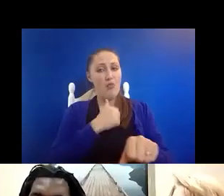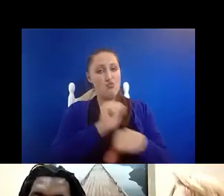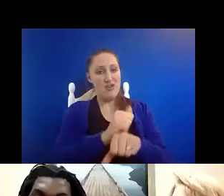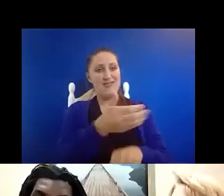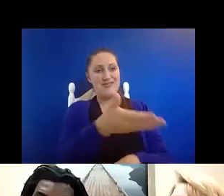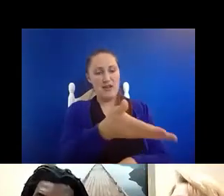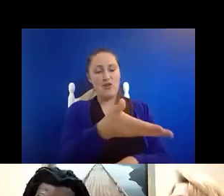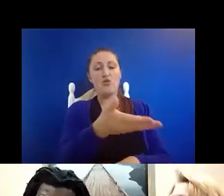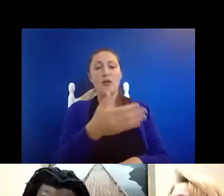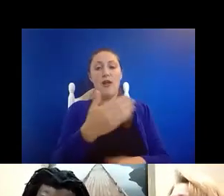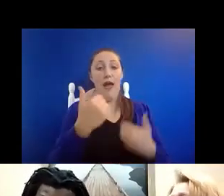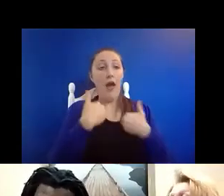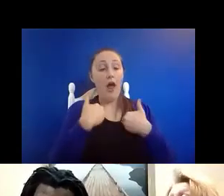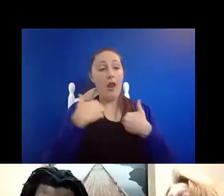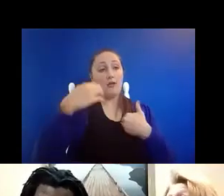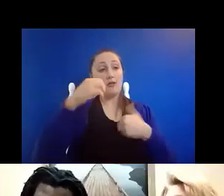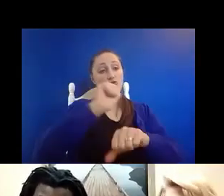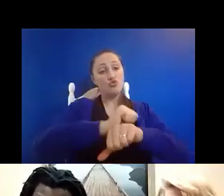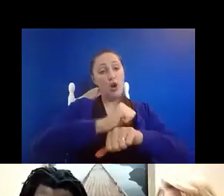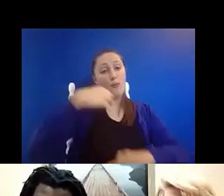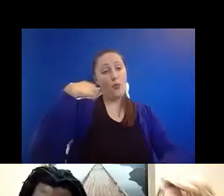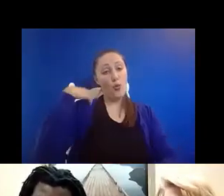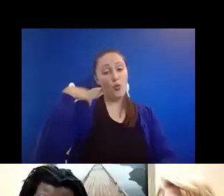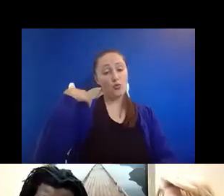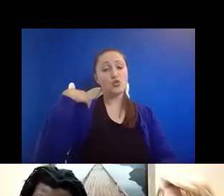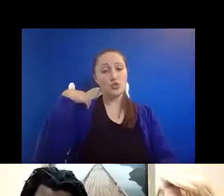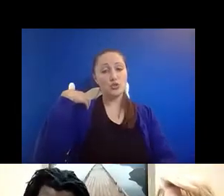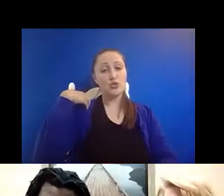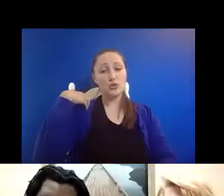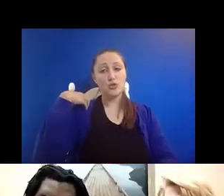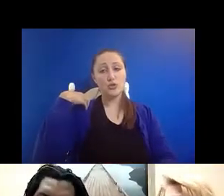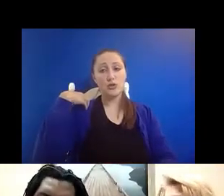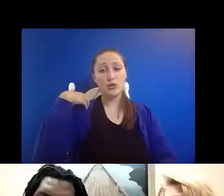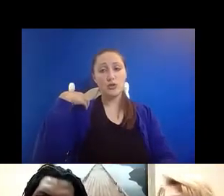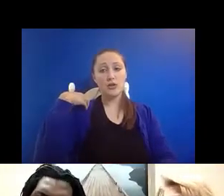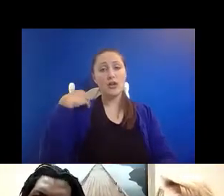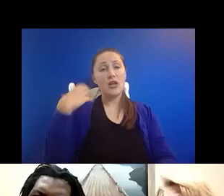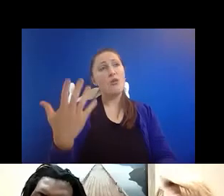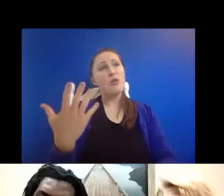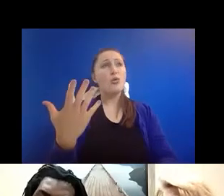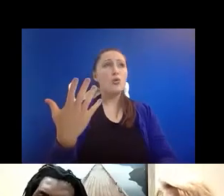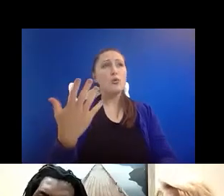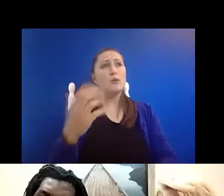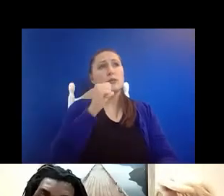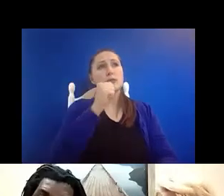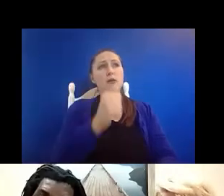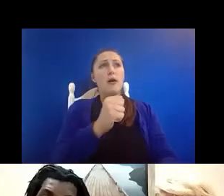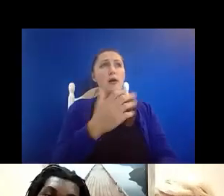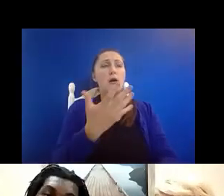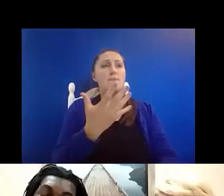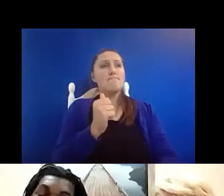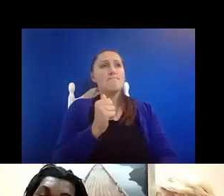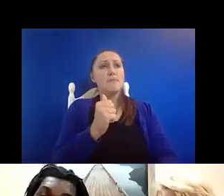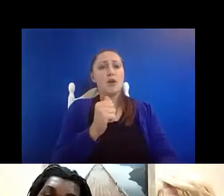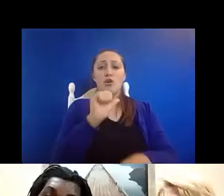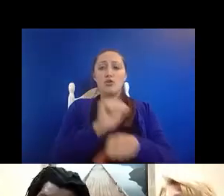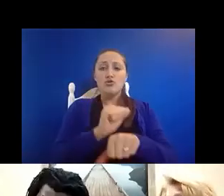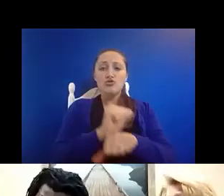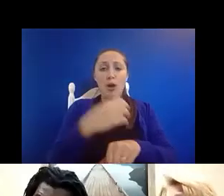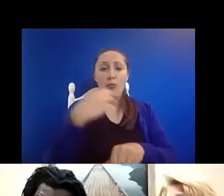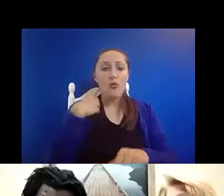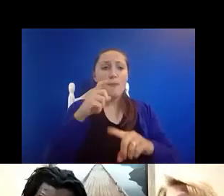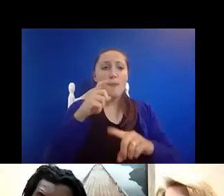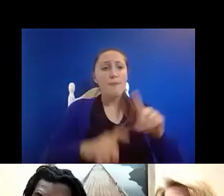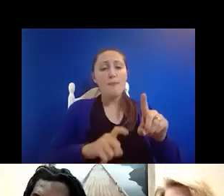a job coach. It wasn't how to, job coaches got to be nice and